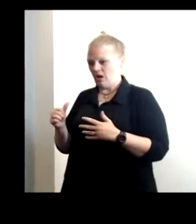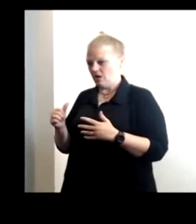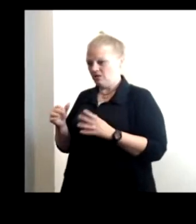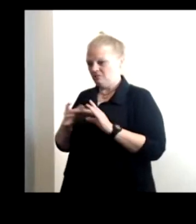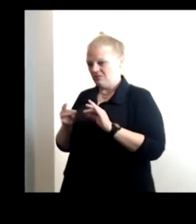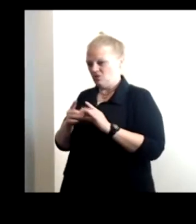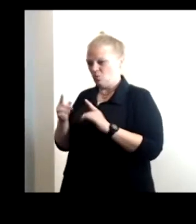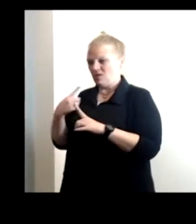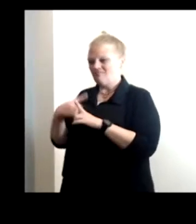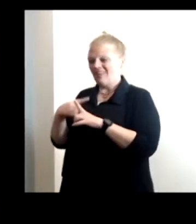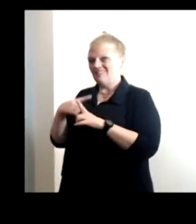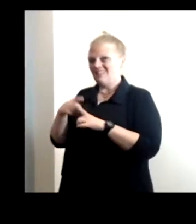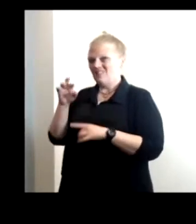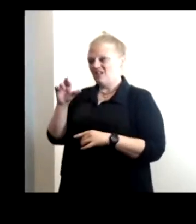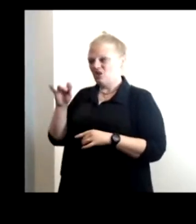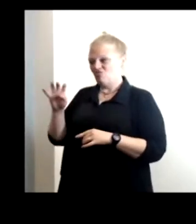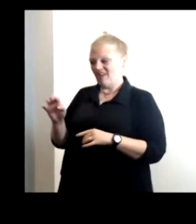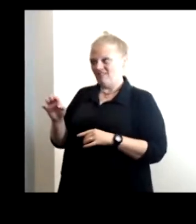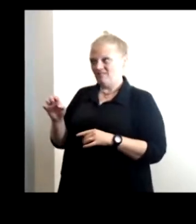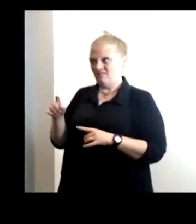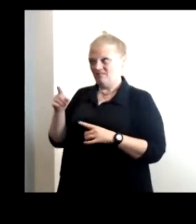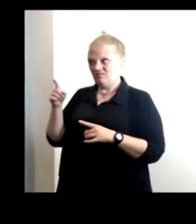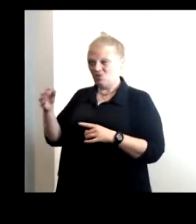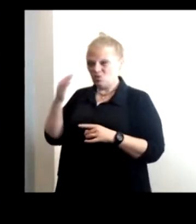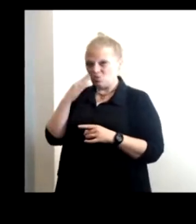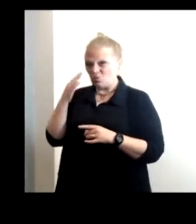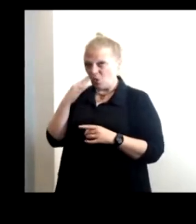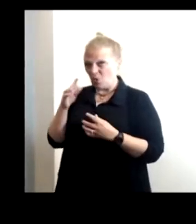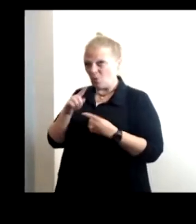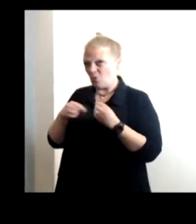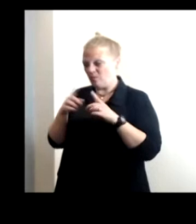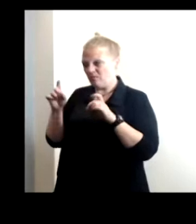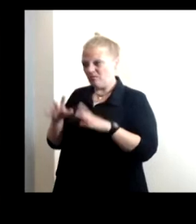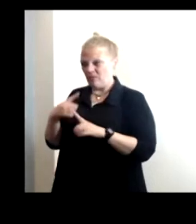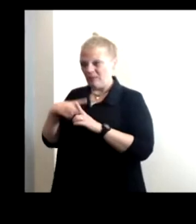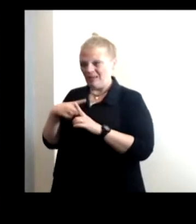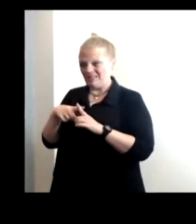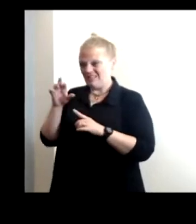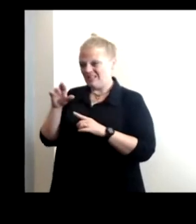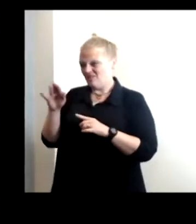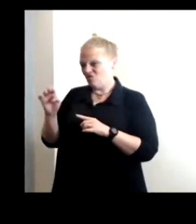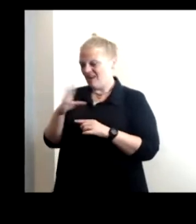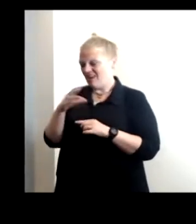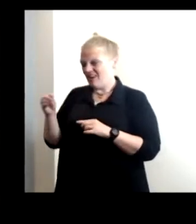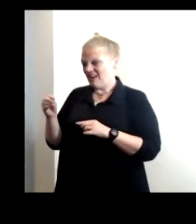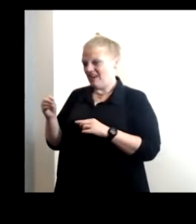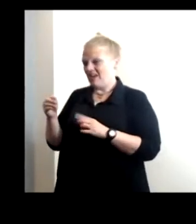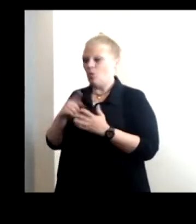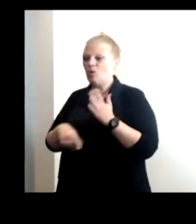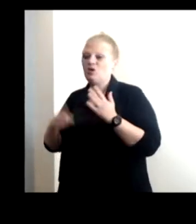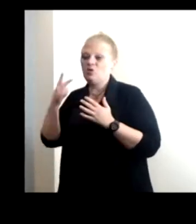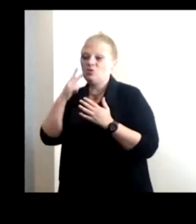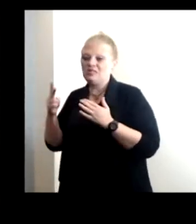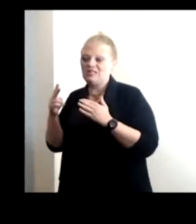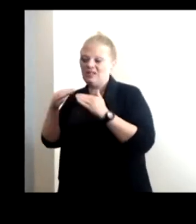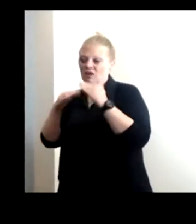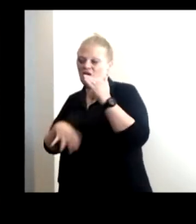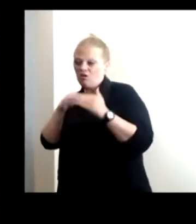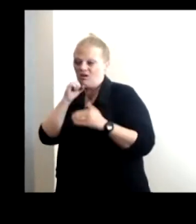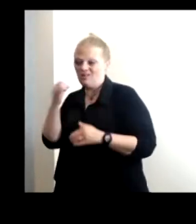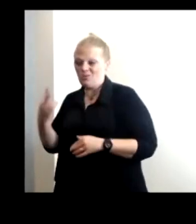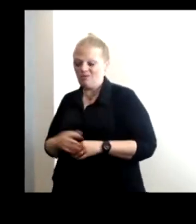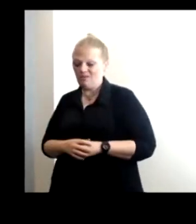rate. Do you have a handle from the tests the county is still doing about positivity rate? And what are you seeing under age